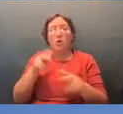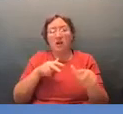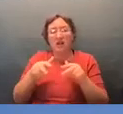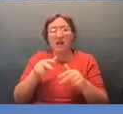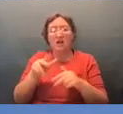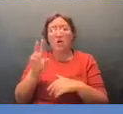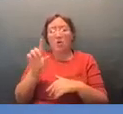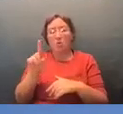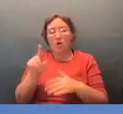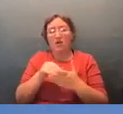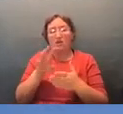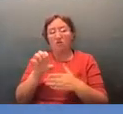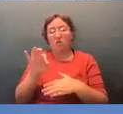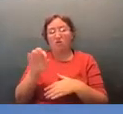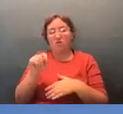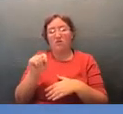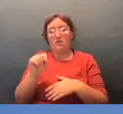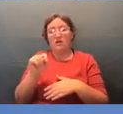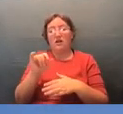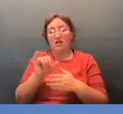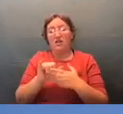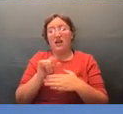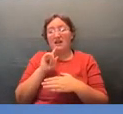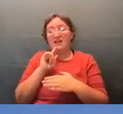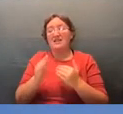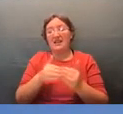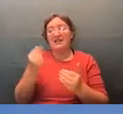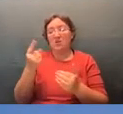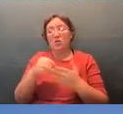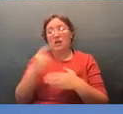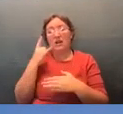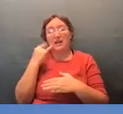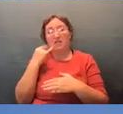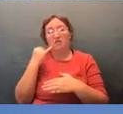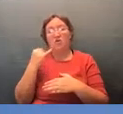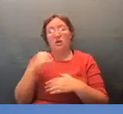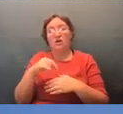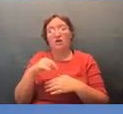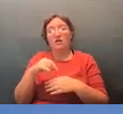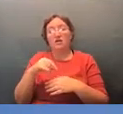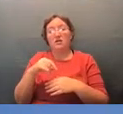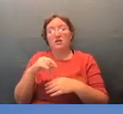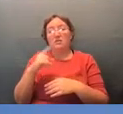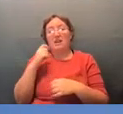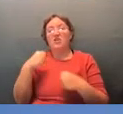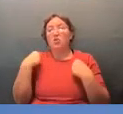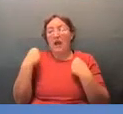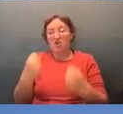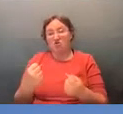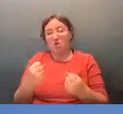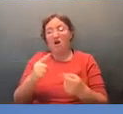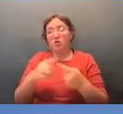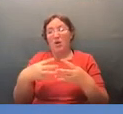peak, White Mountain Peak is considered the easiest one in California to climb. You can actually drive your car up to a